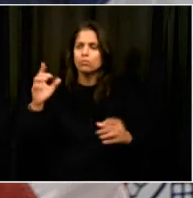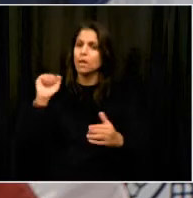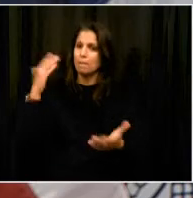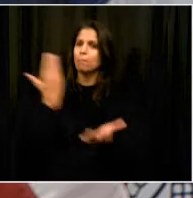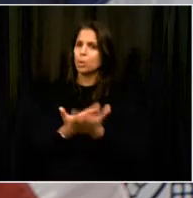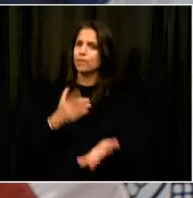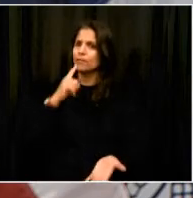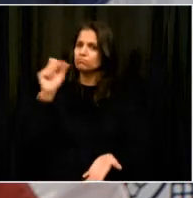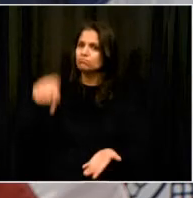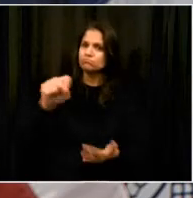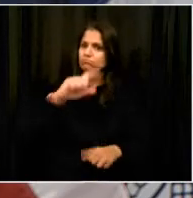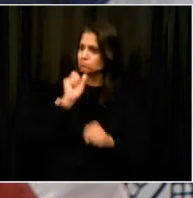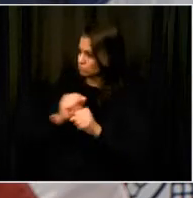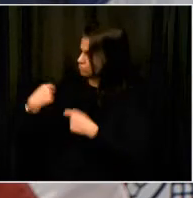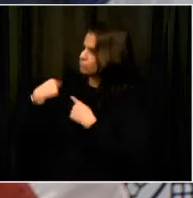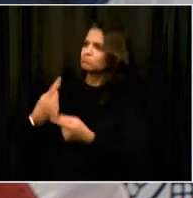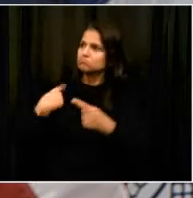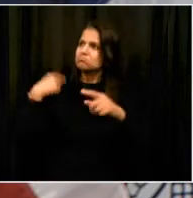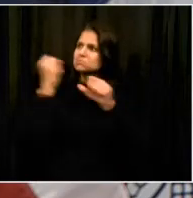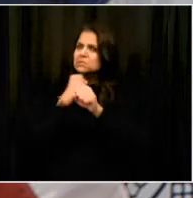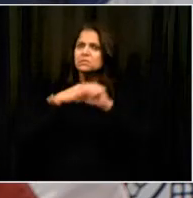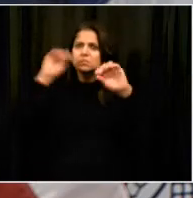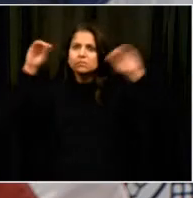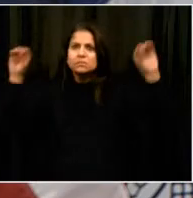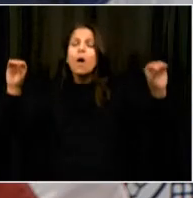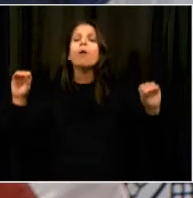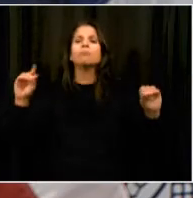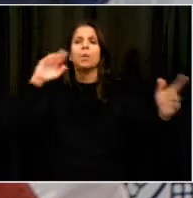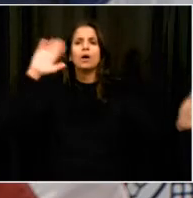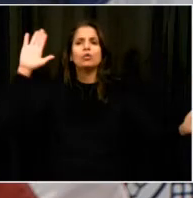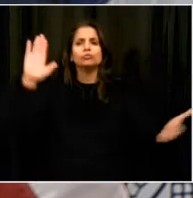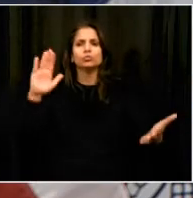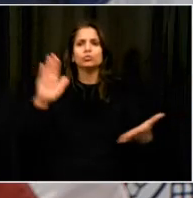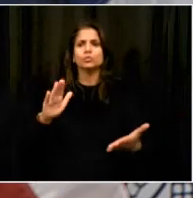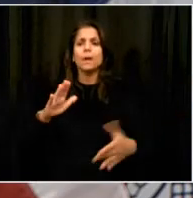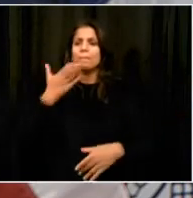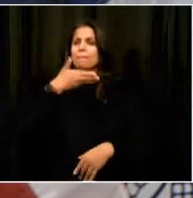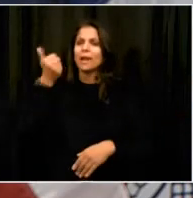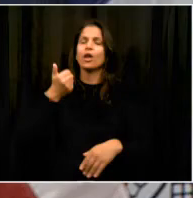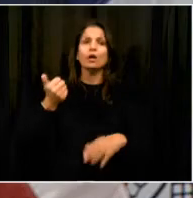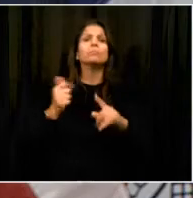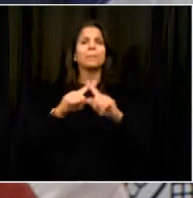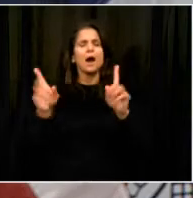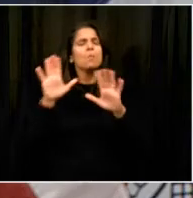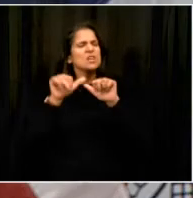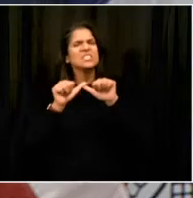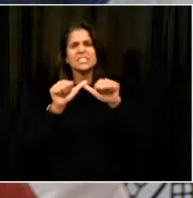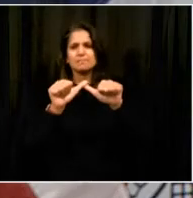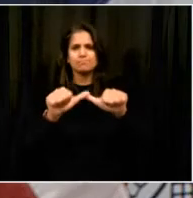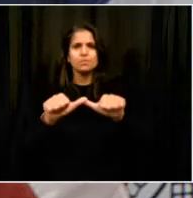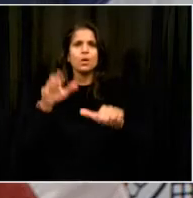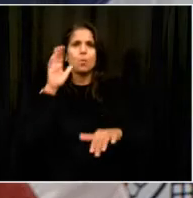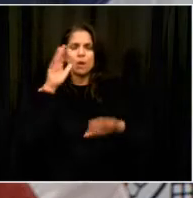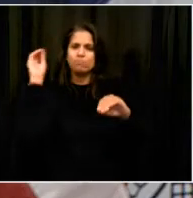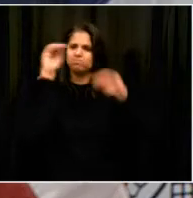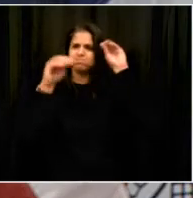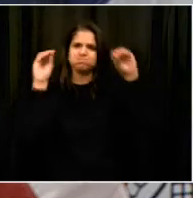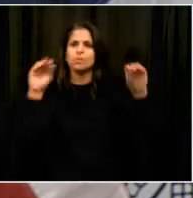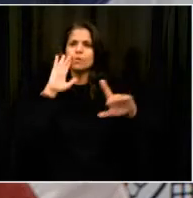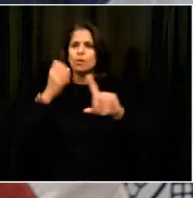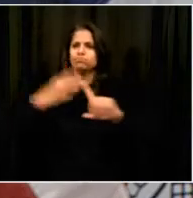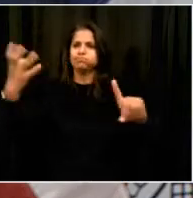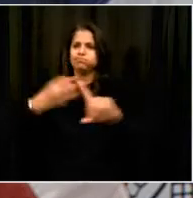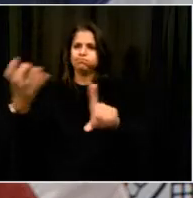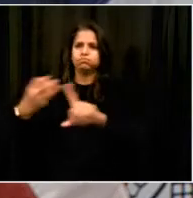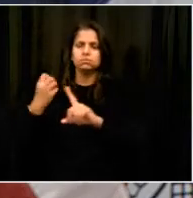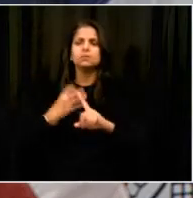York City, and it must be aggressively supported because it actually builds every year. The more you do, the more impact. And I